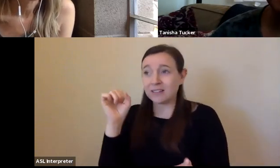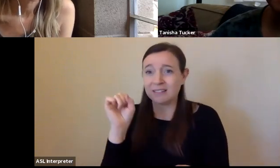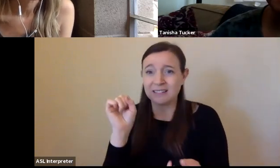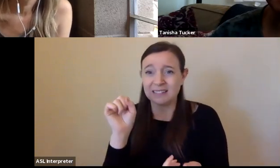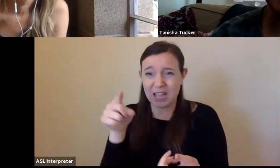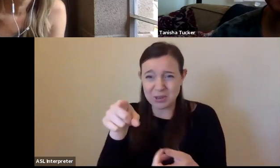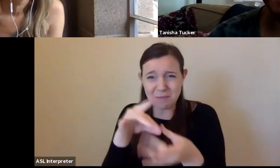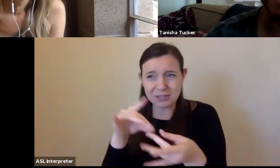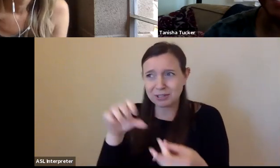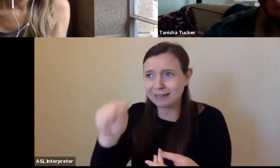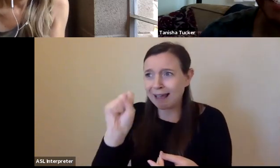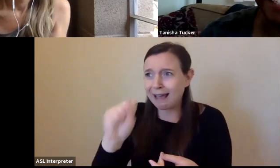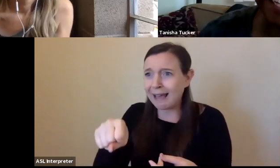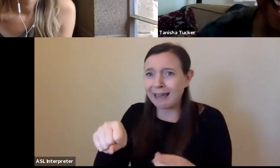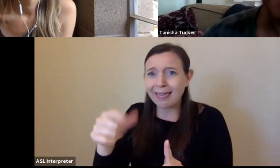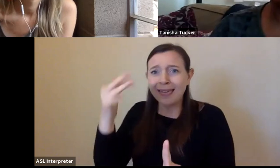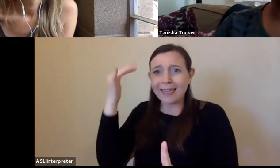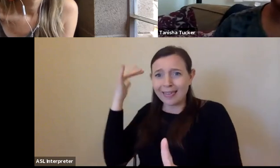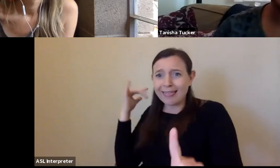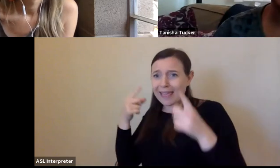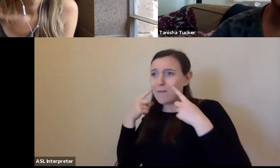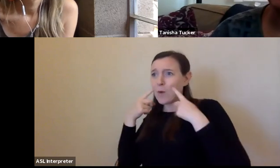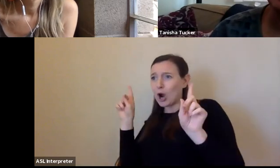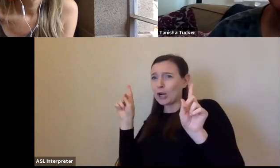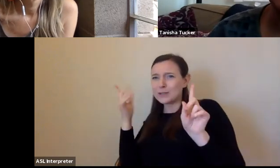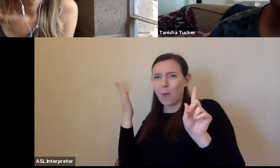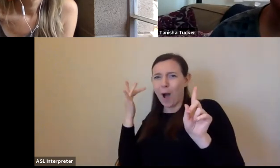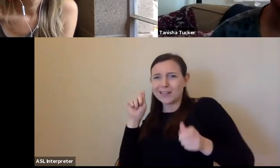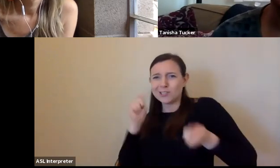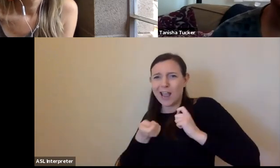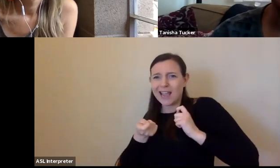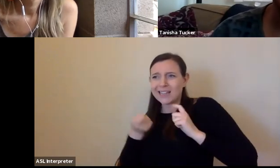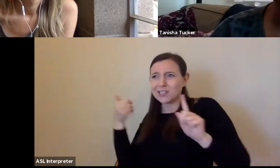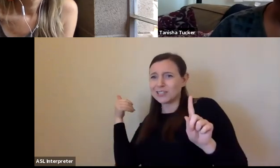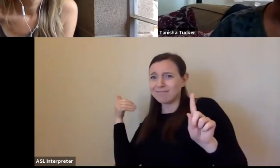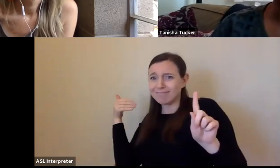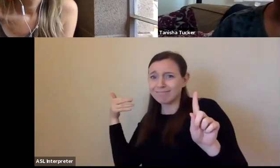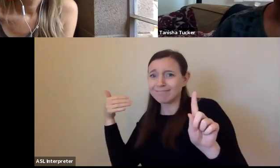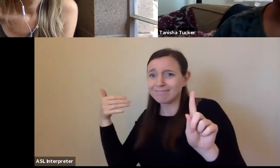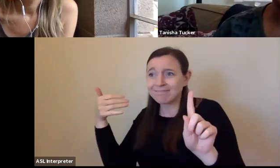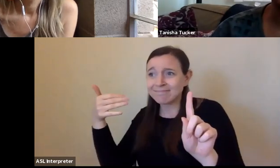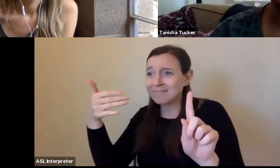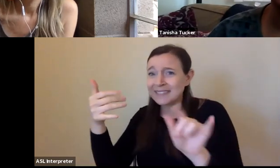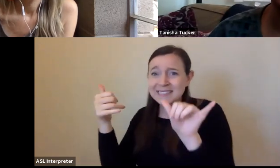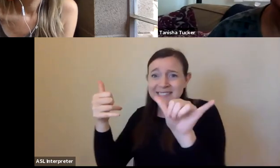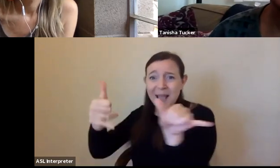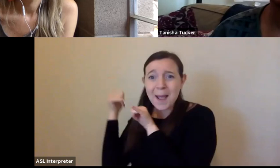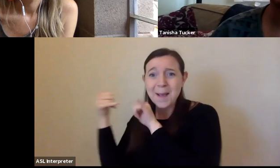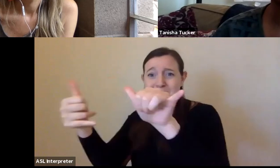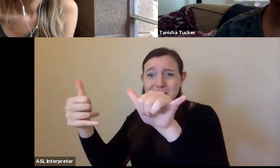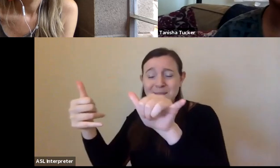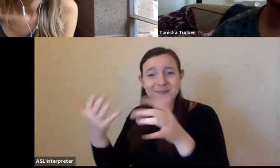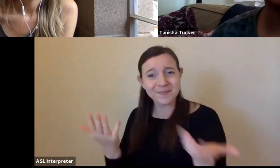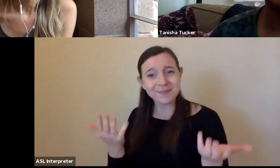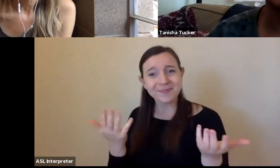we upgrade? Yeah, for right now they're still, you know, they're still going. So yeah, that's an